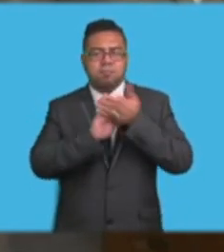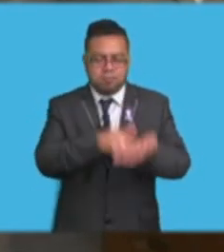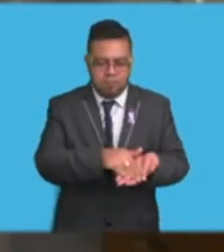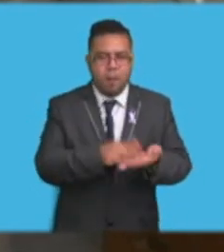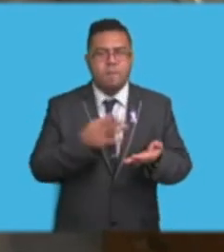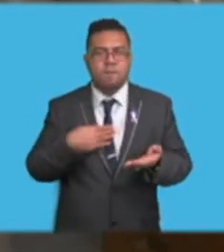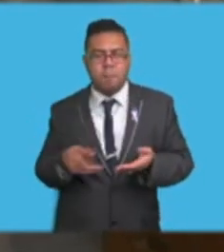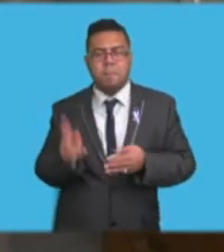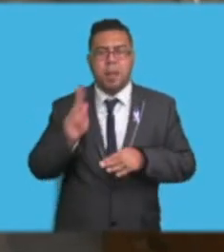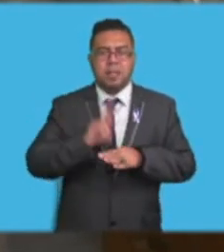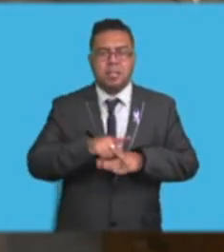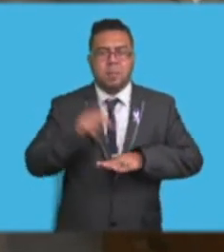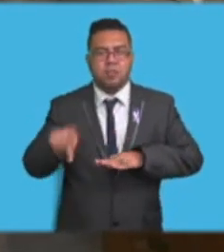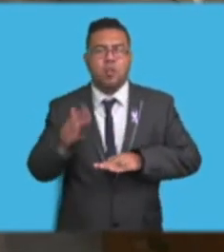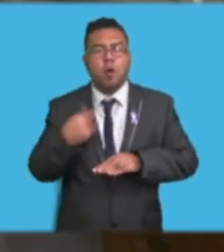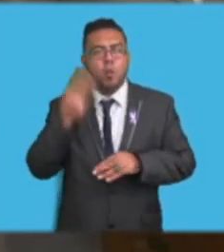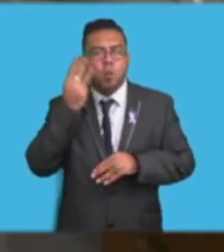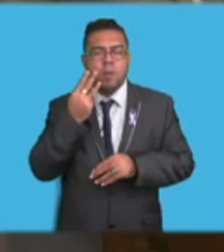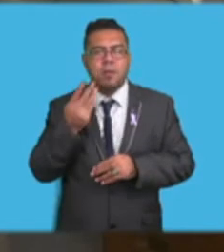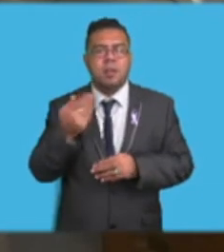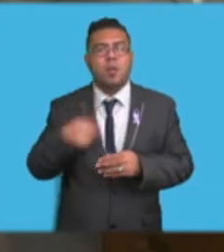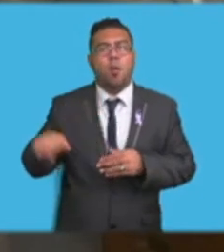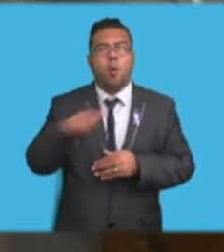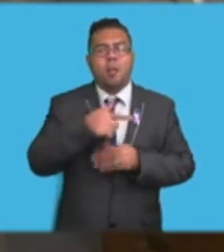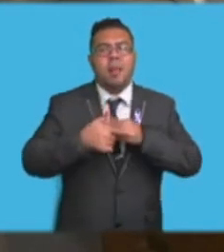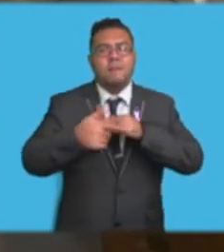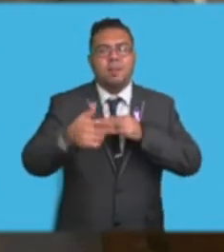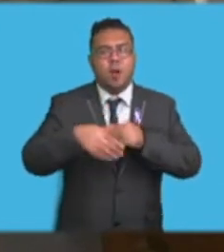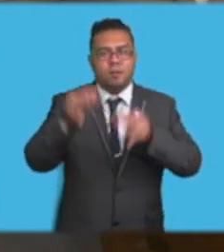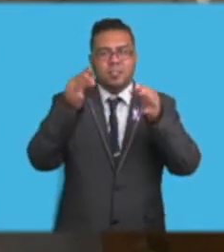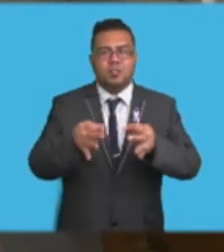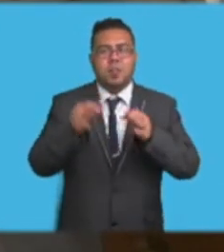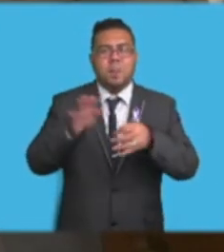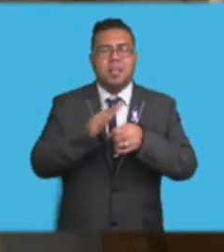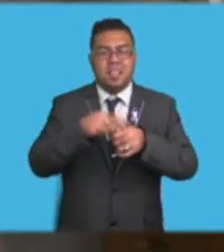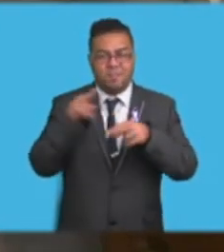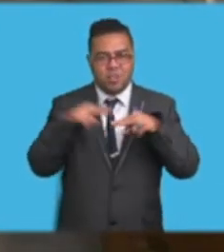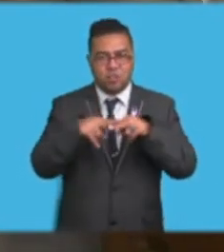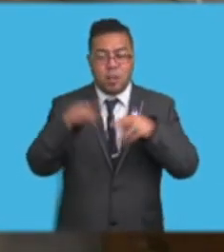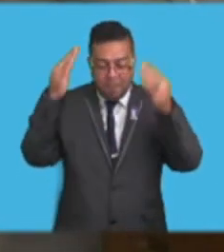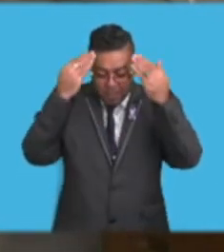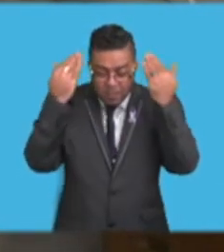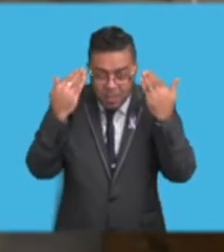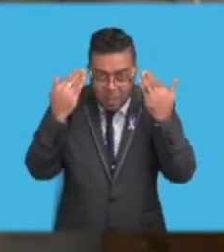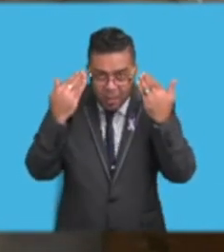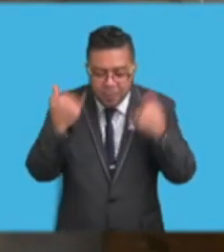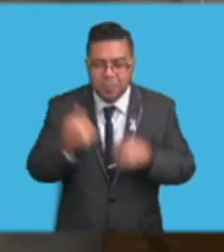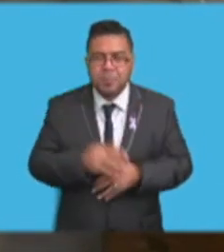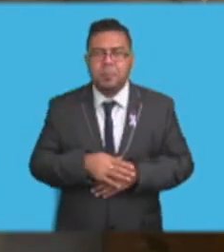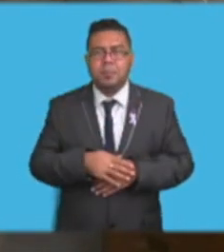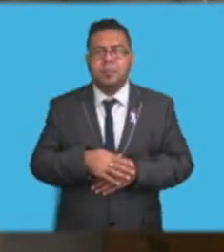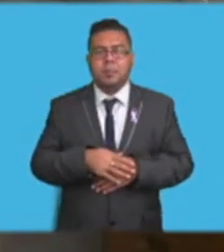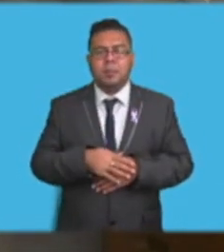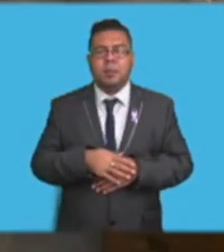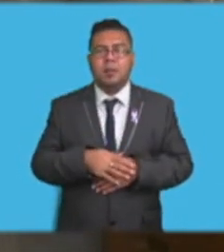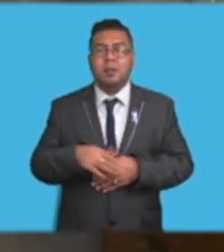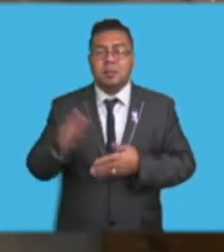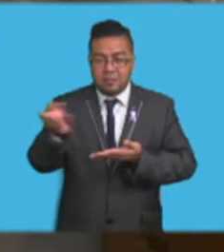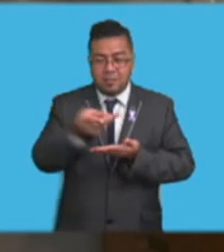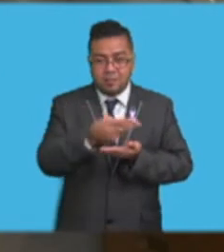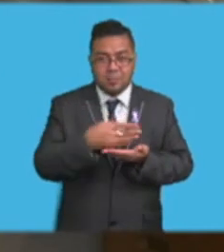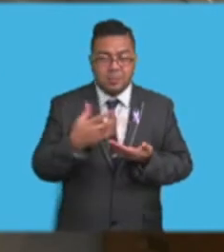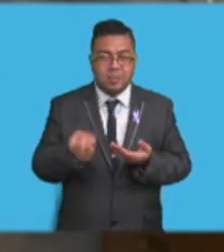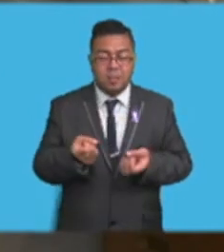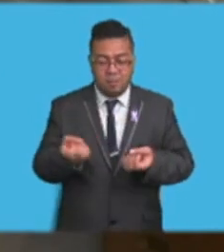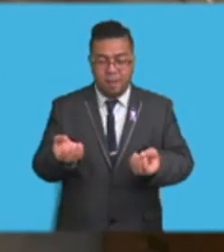electoral process and at all levels of decision-making in Fiji. Madam Speaker, datasets made available to us in our